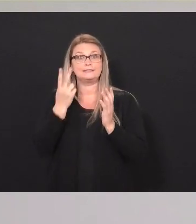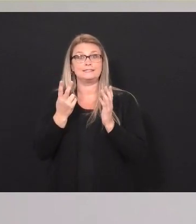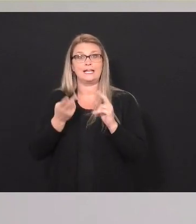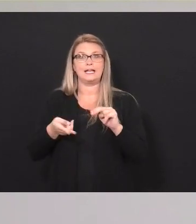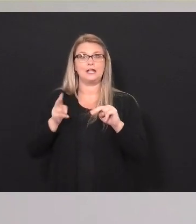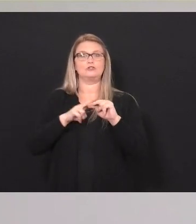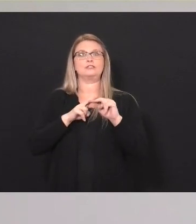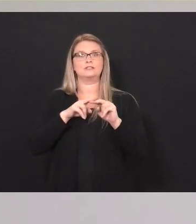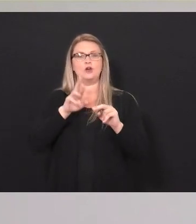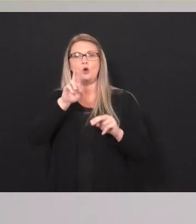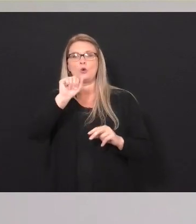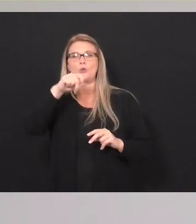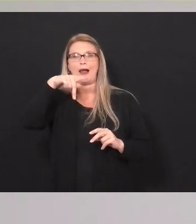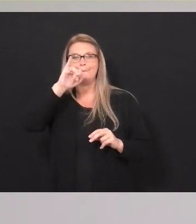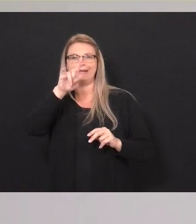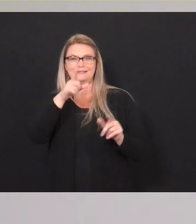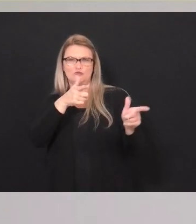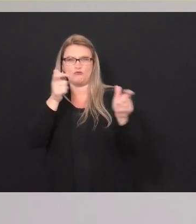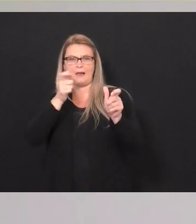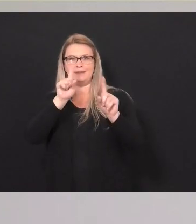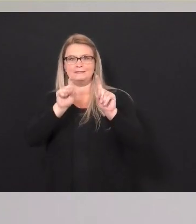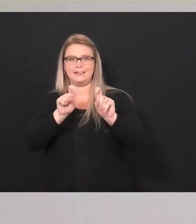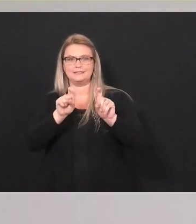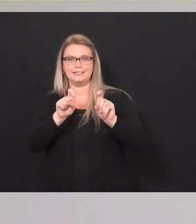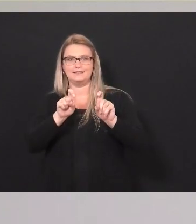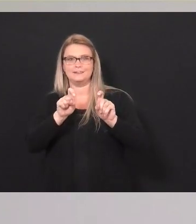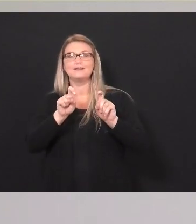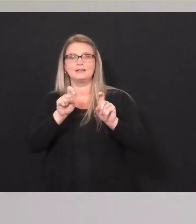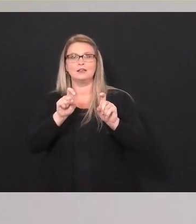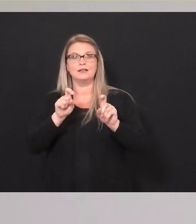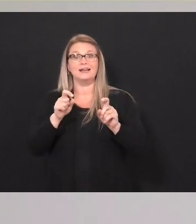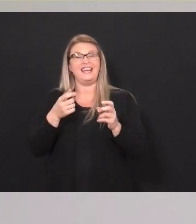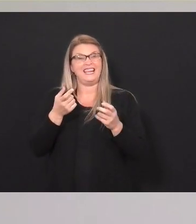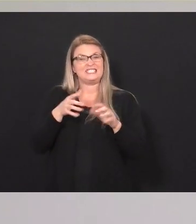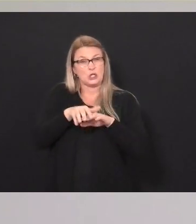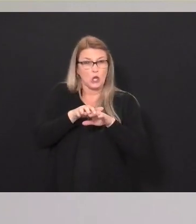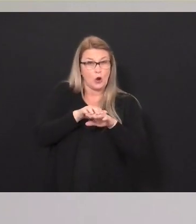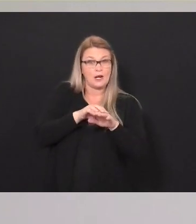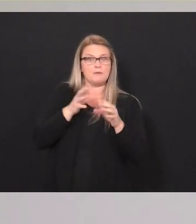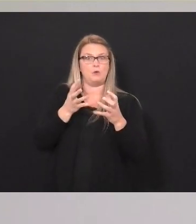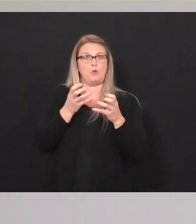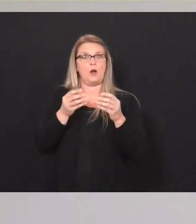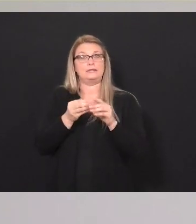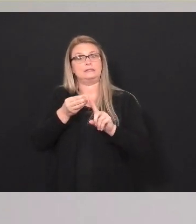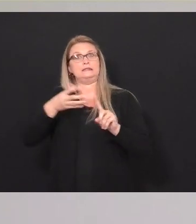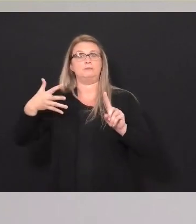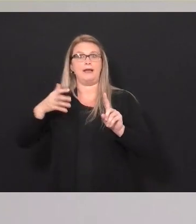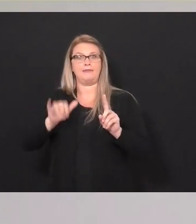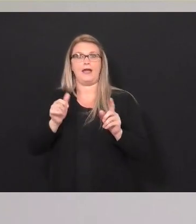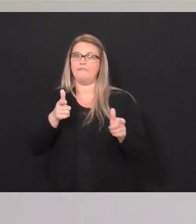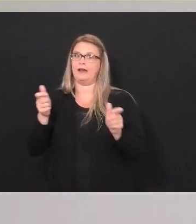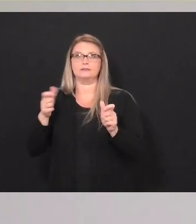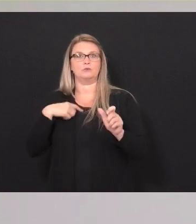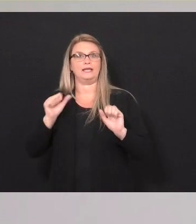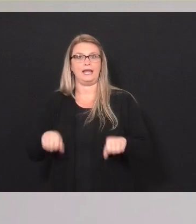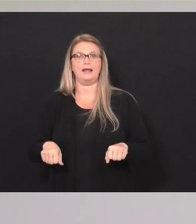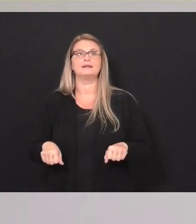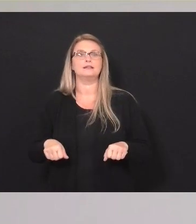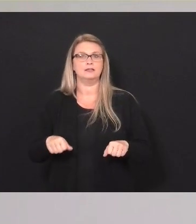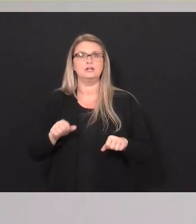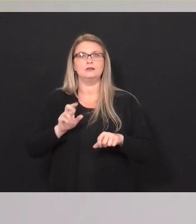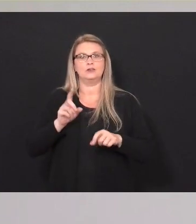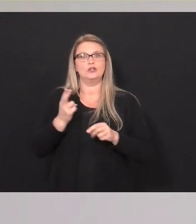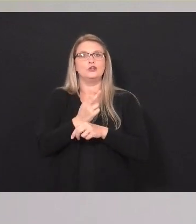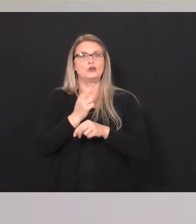of the rapid testing very slowly coming into the state, but we're working to expand that as fast as we can to use for a variety of really